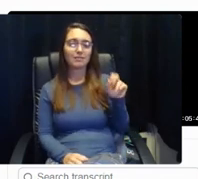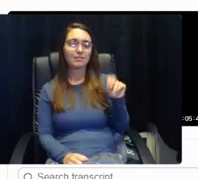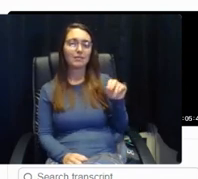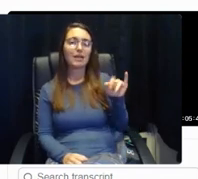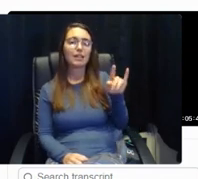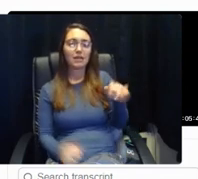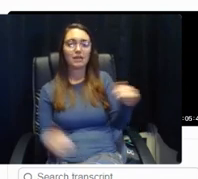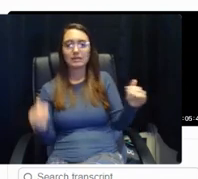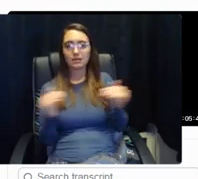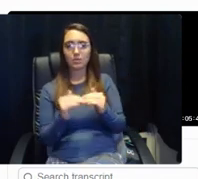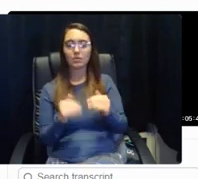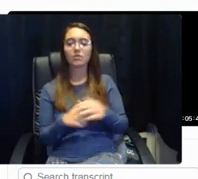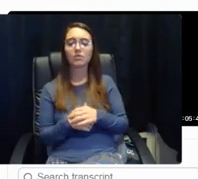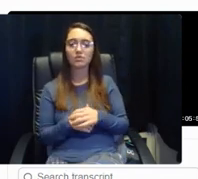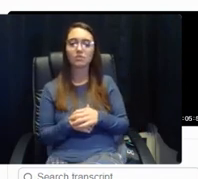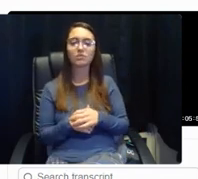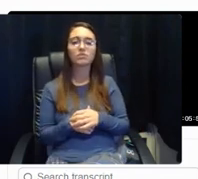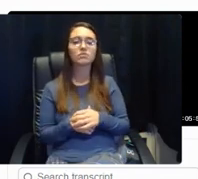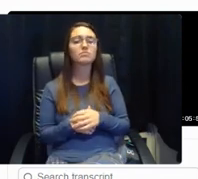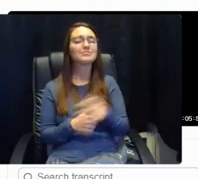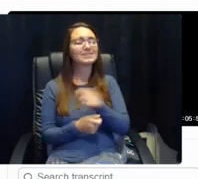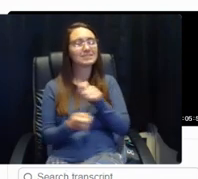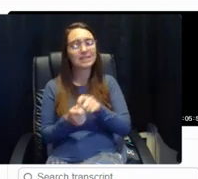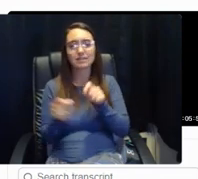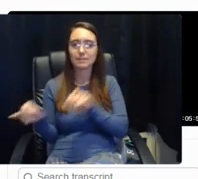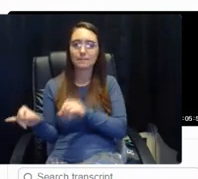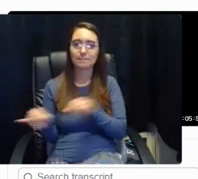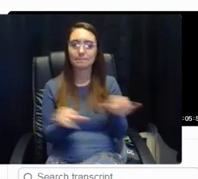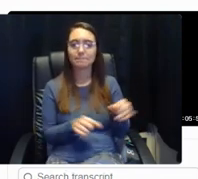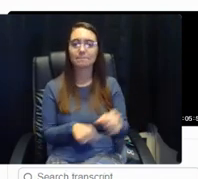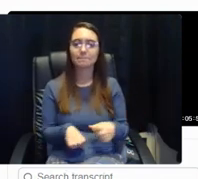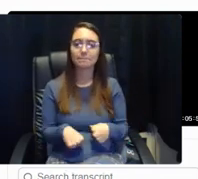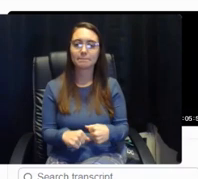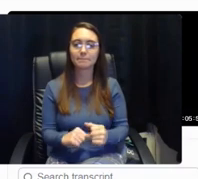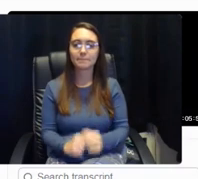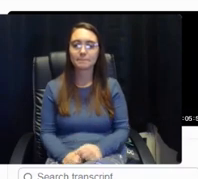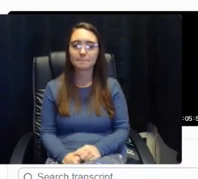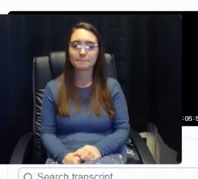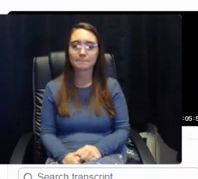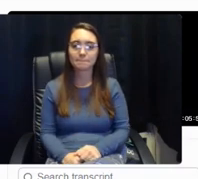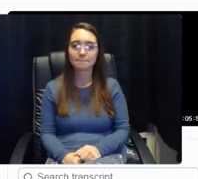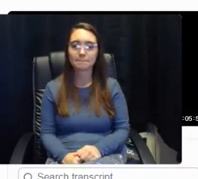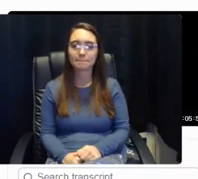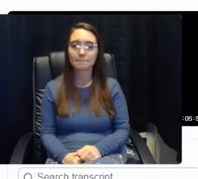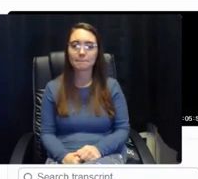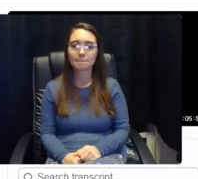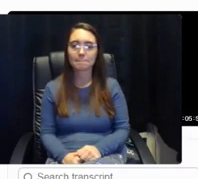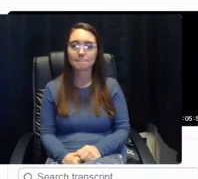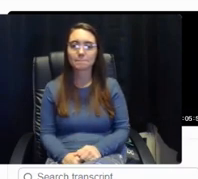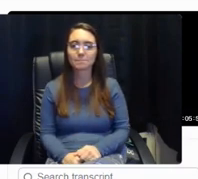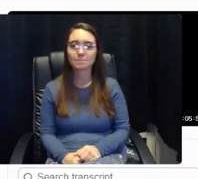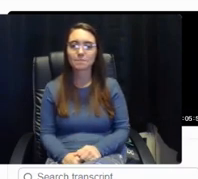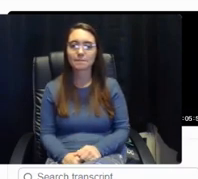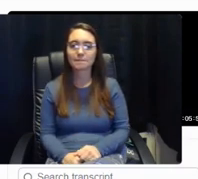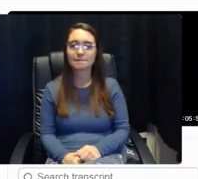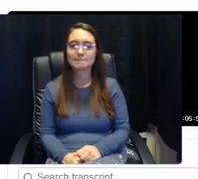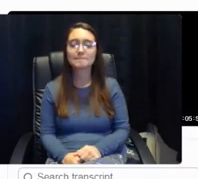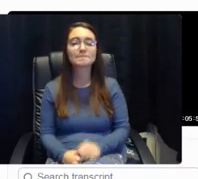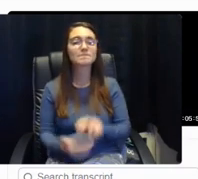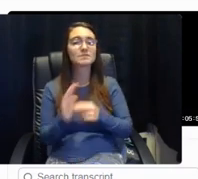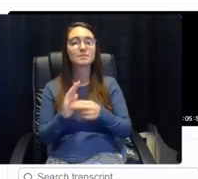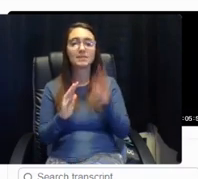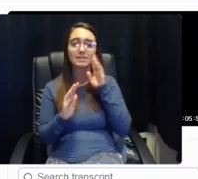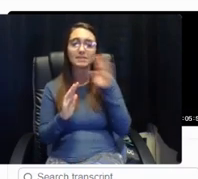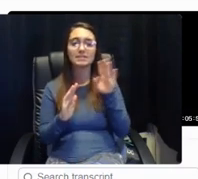So those two are exactly equal to one another. Consequently, they are annihilate one another,